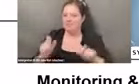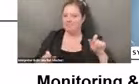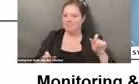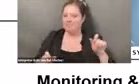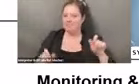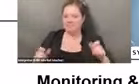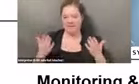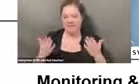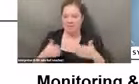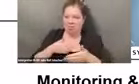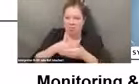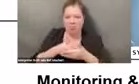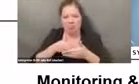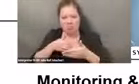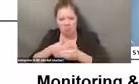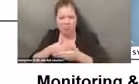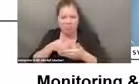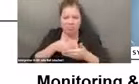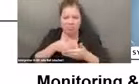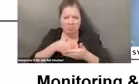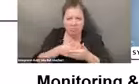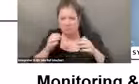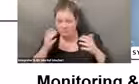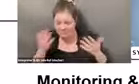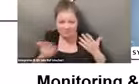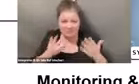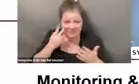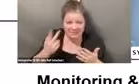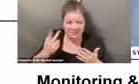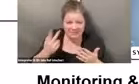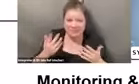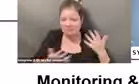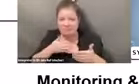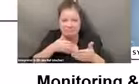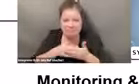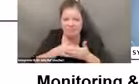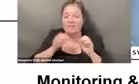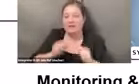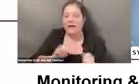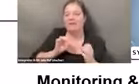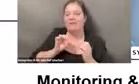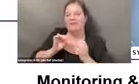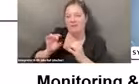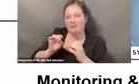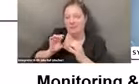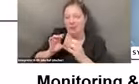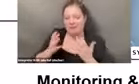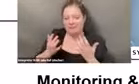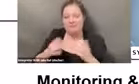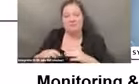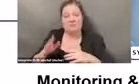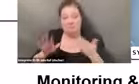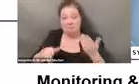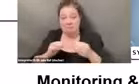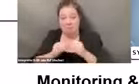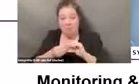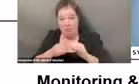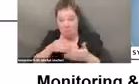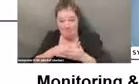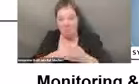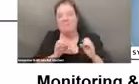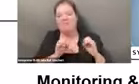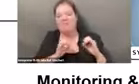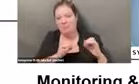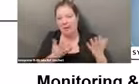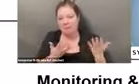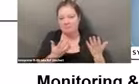and mobile applications, can give feedback if they encounter problems. And the